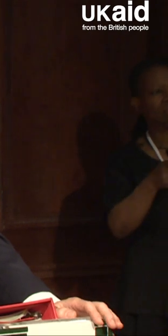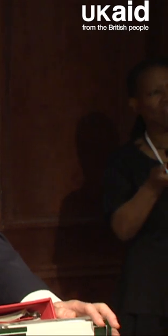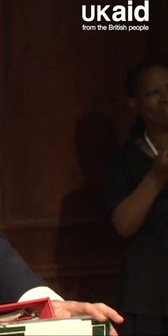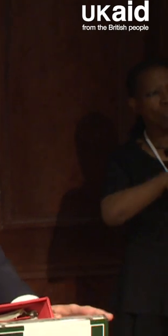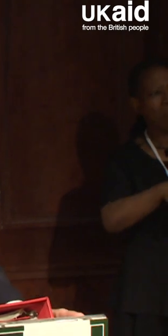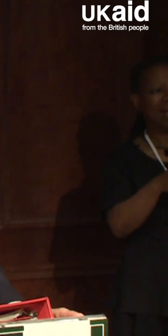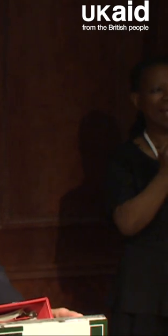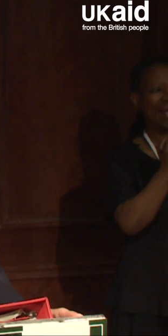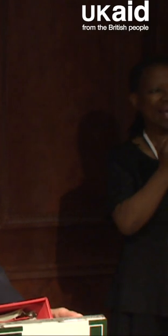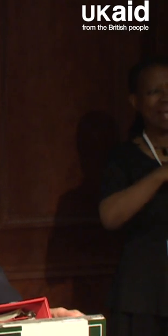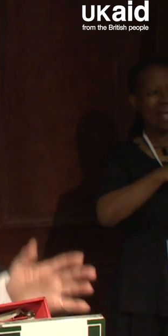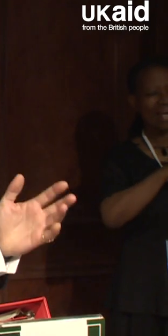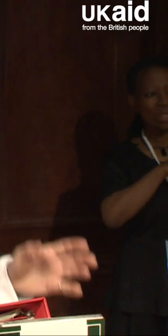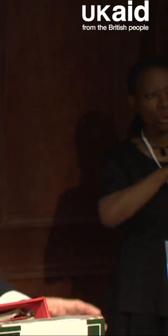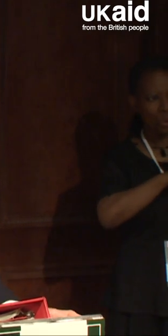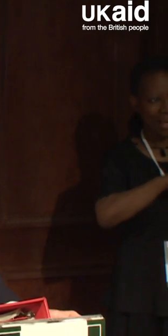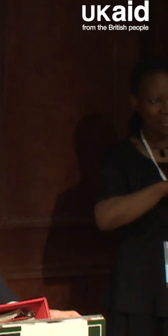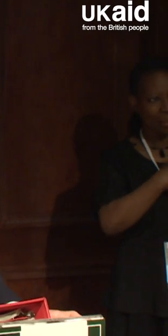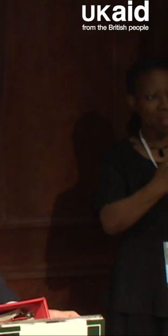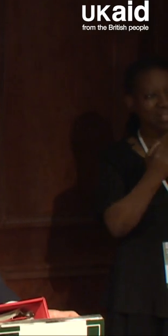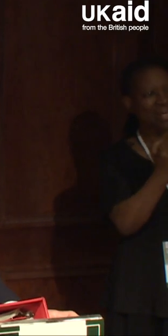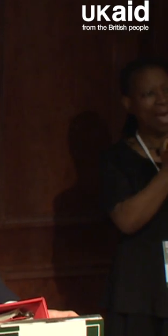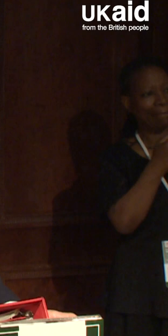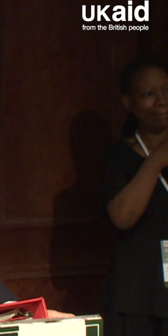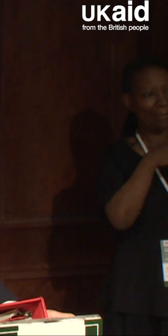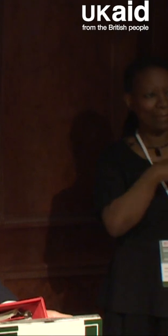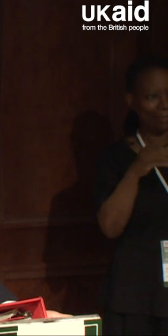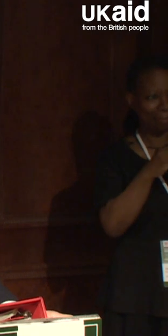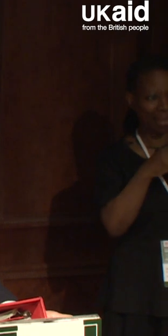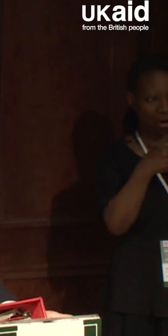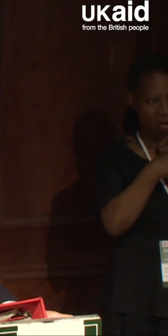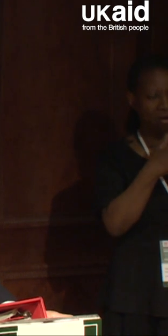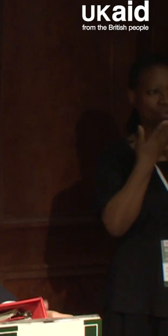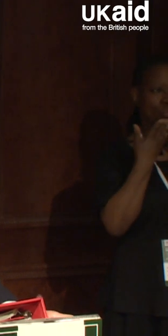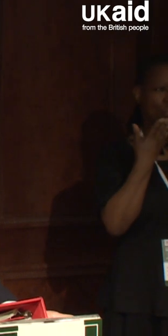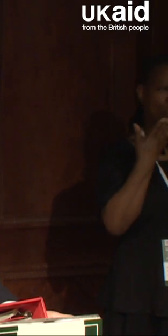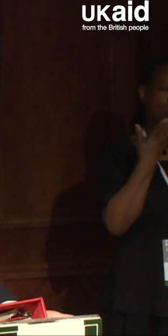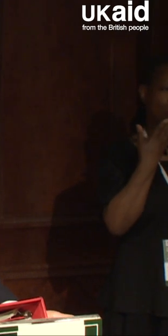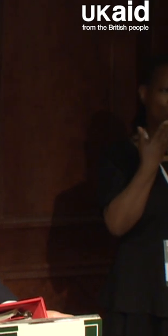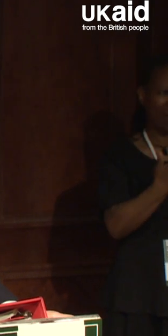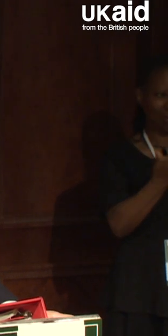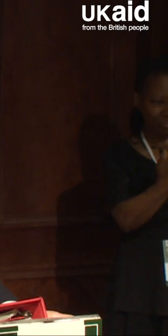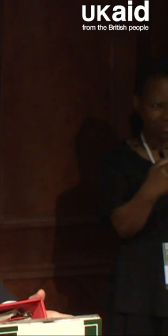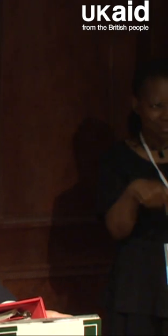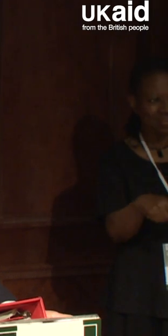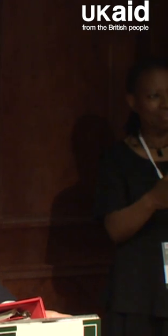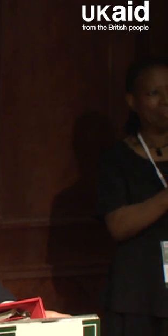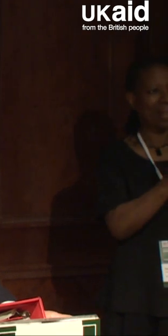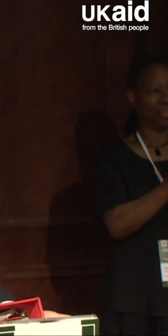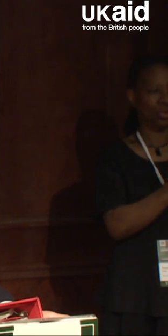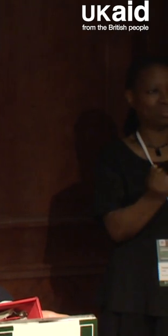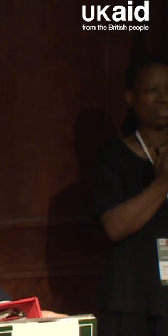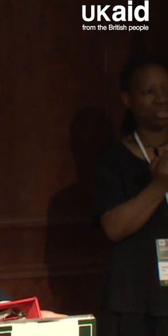the Gambia and also from Uganda. So thank you both very, very much for coming. And it was a pleasure to meet you yesterday in Central Lobby, and I look forward very much